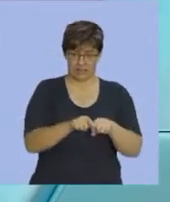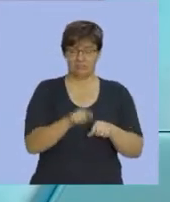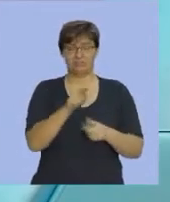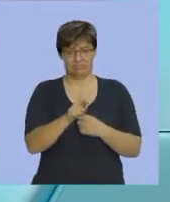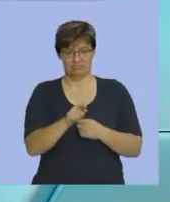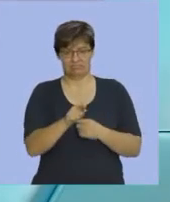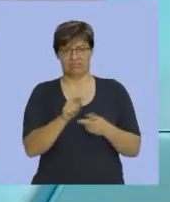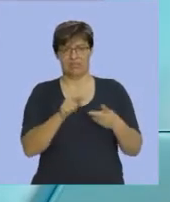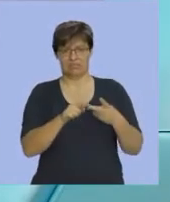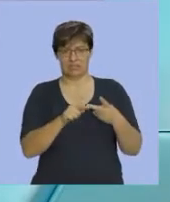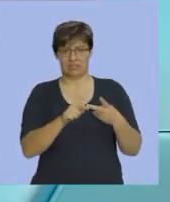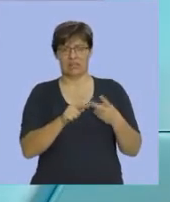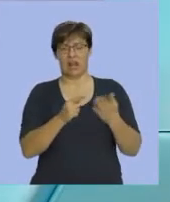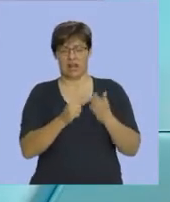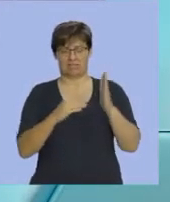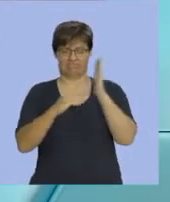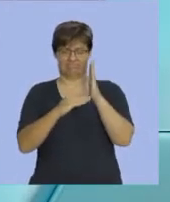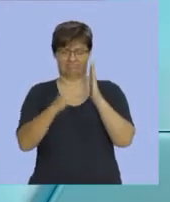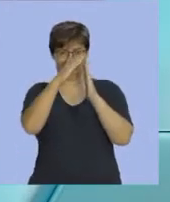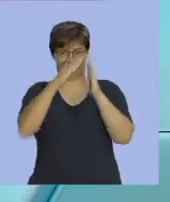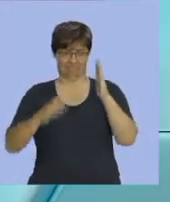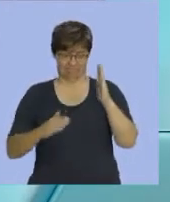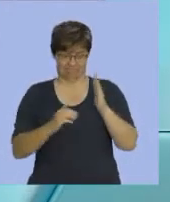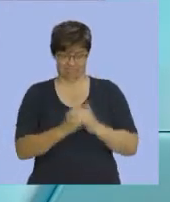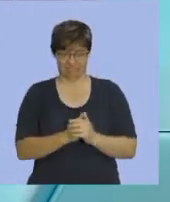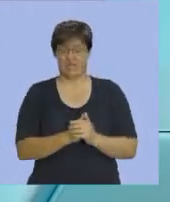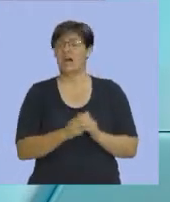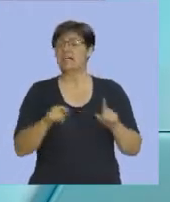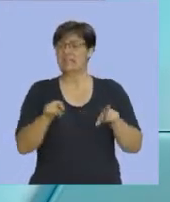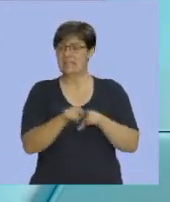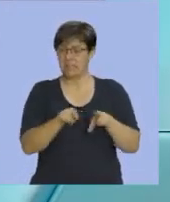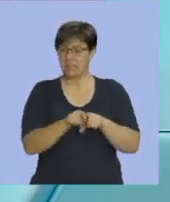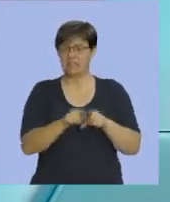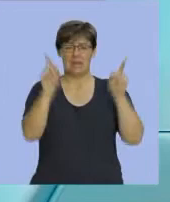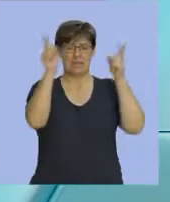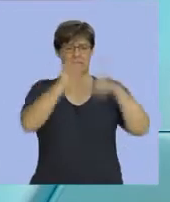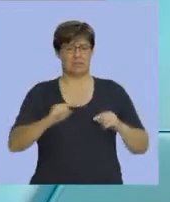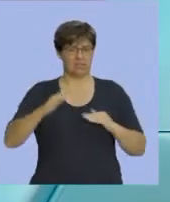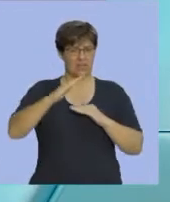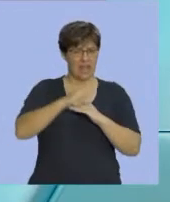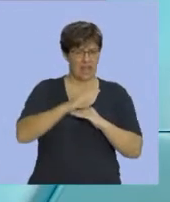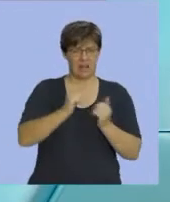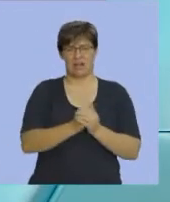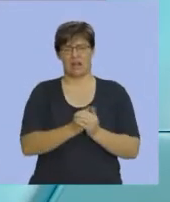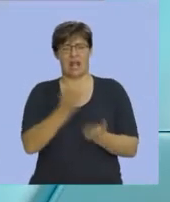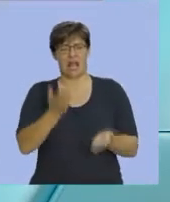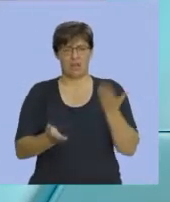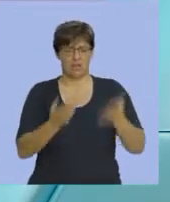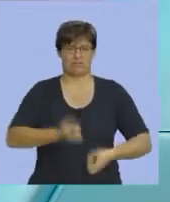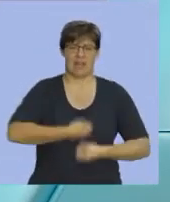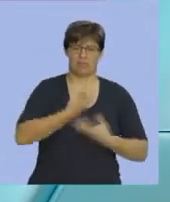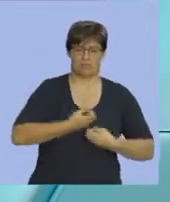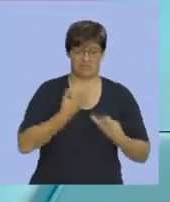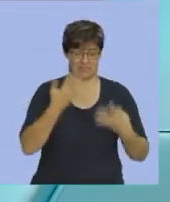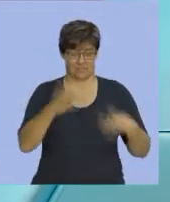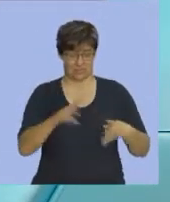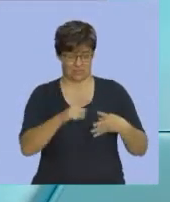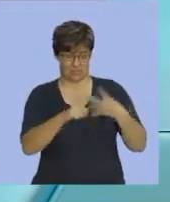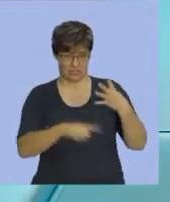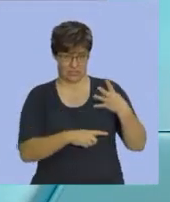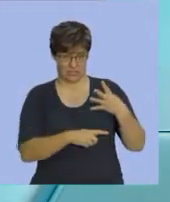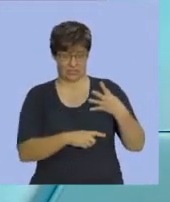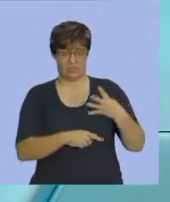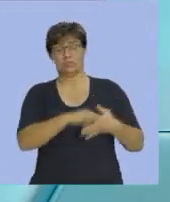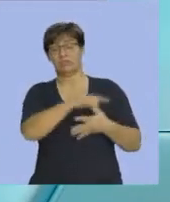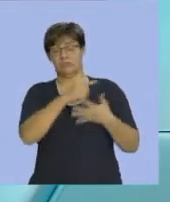was right-angled triangles. We then looked at also some special angles, equations, and expressions. Now we're gonna